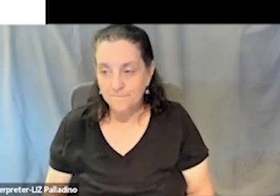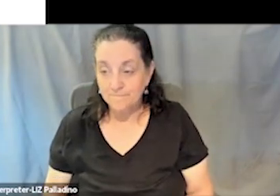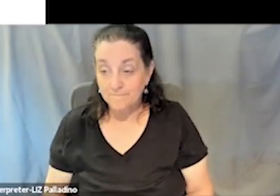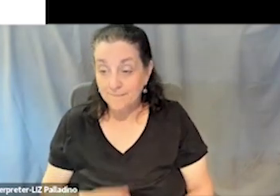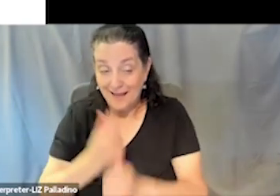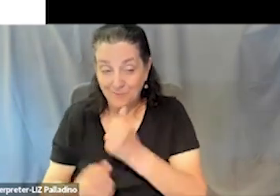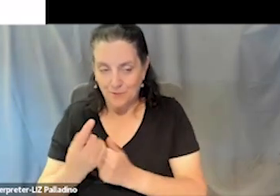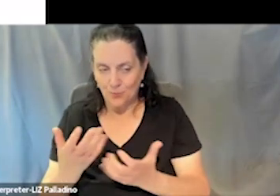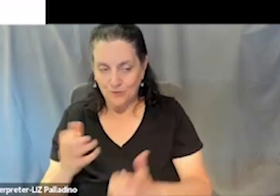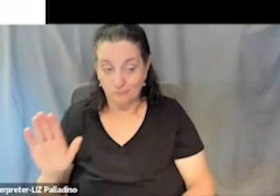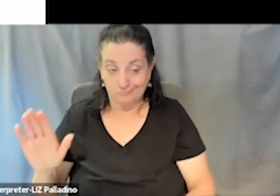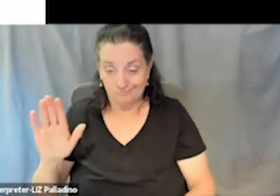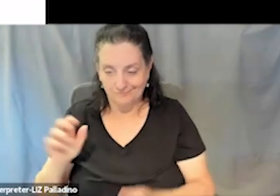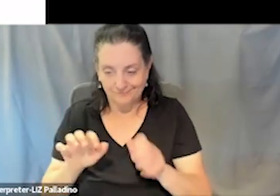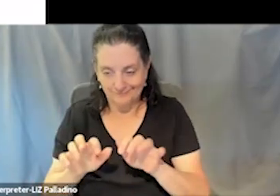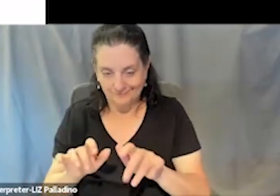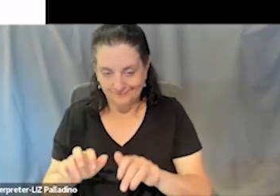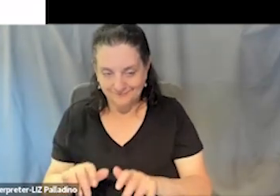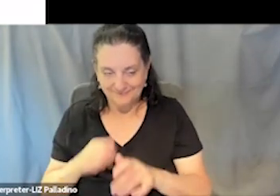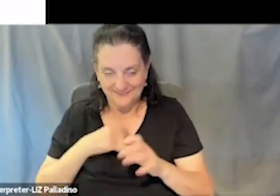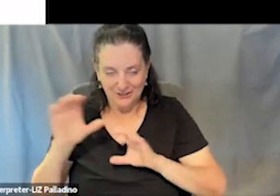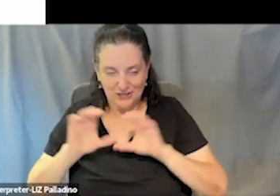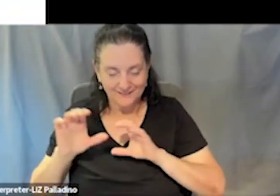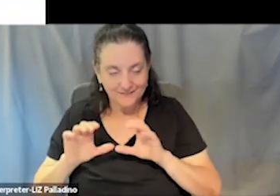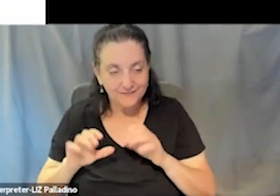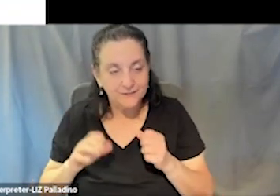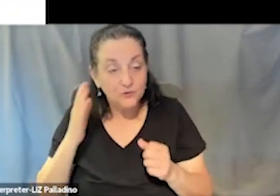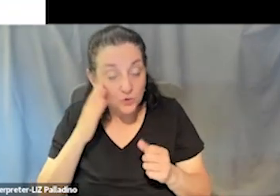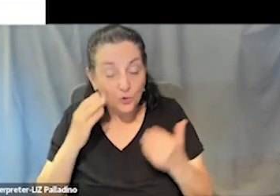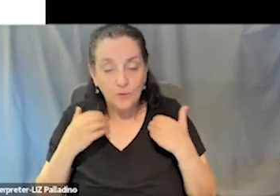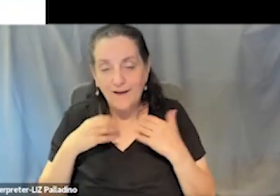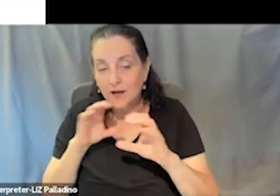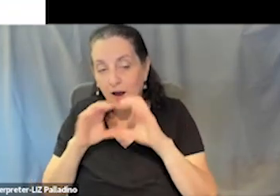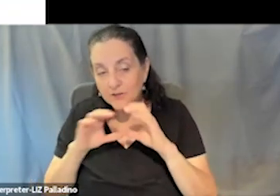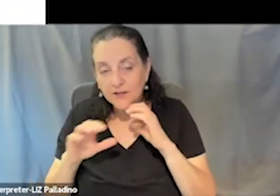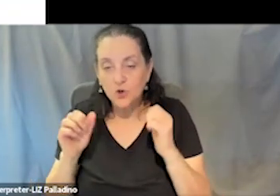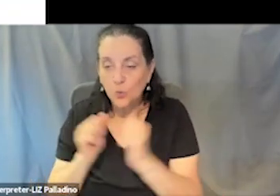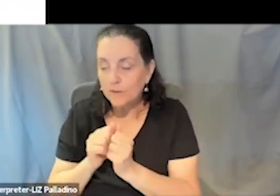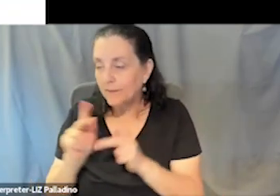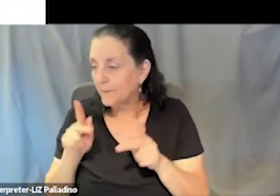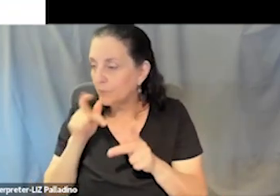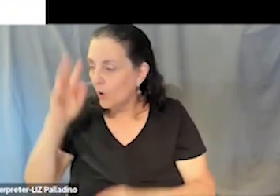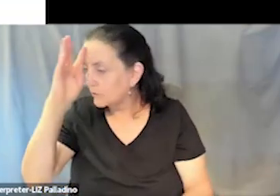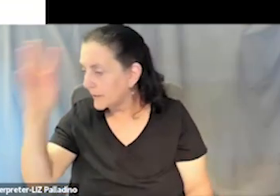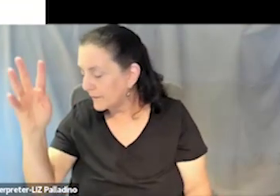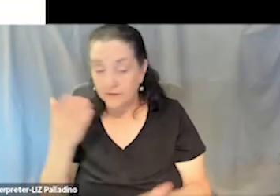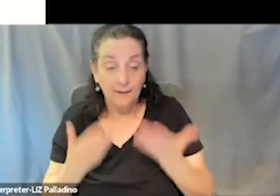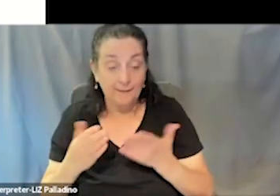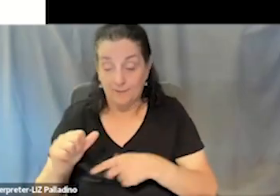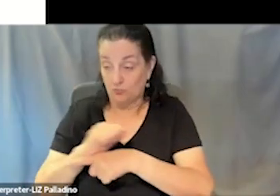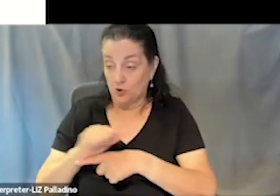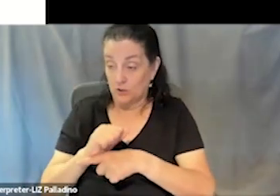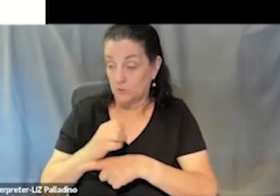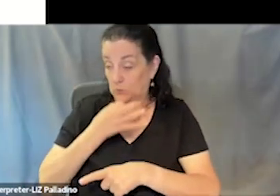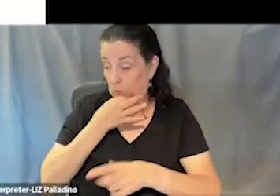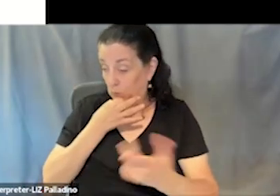Anyone want to be brave and drop something in the chat? Do you know that you have a conversation with some creatives? Do you have a rehearsal coming up? Are you